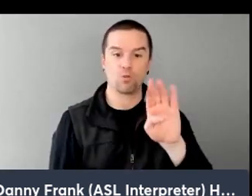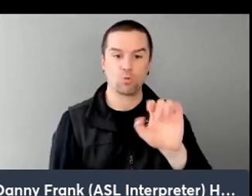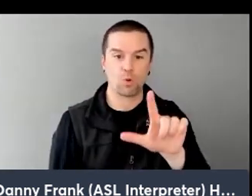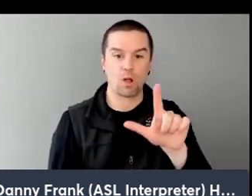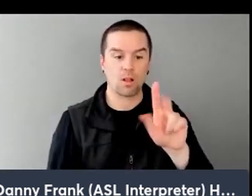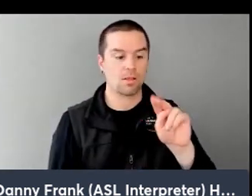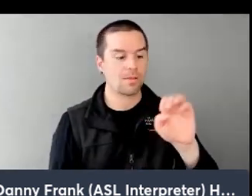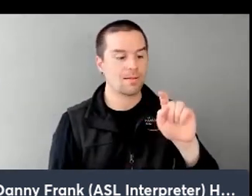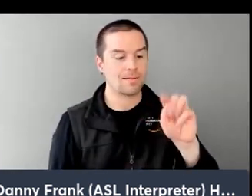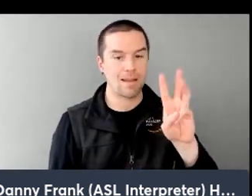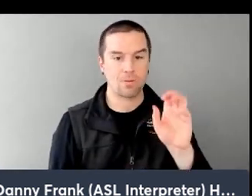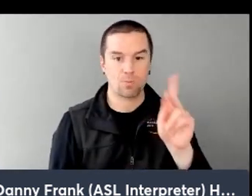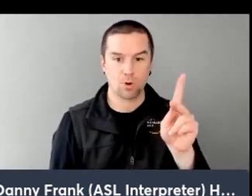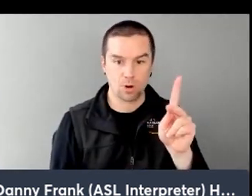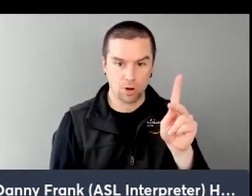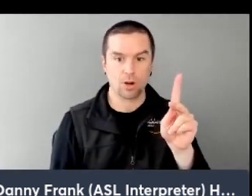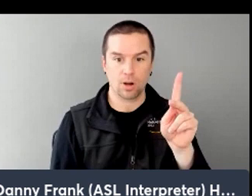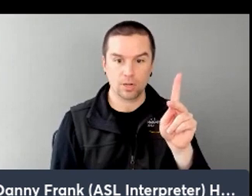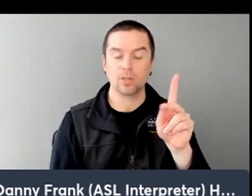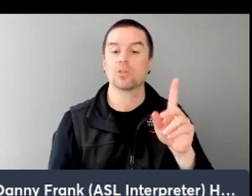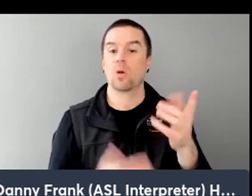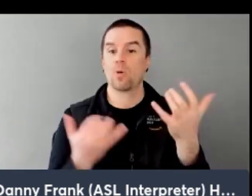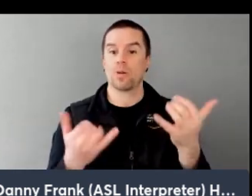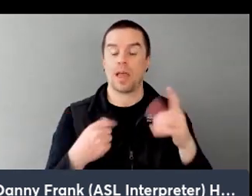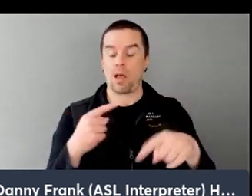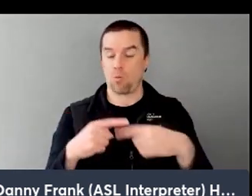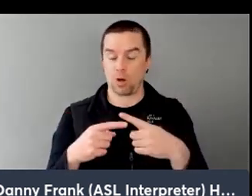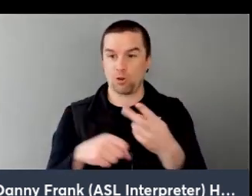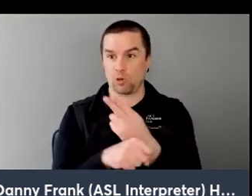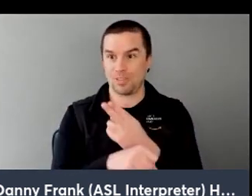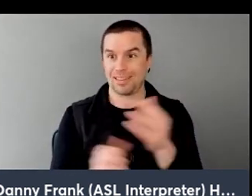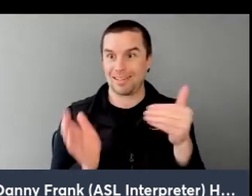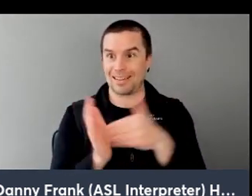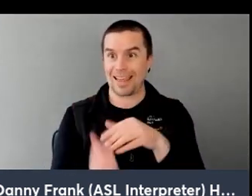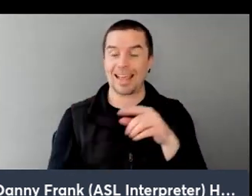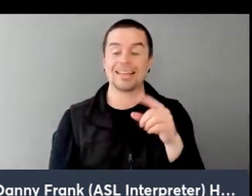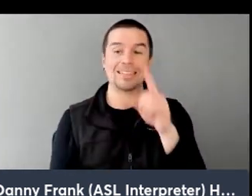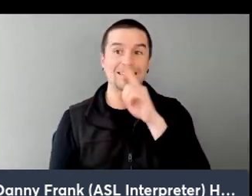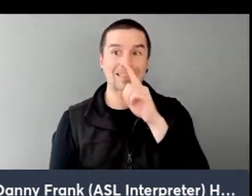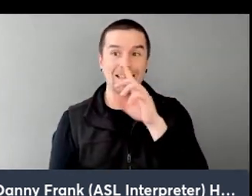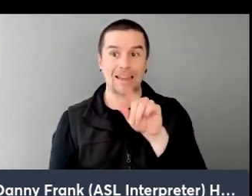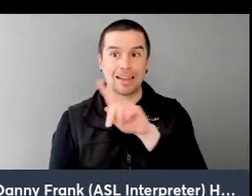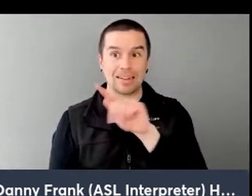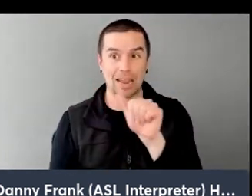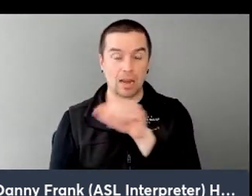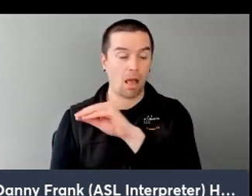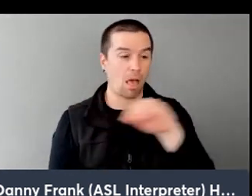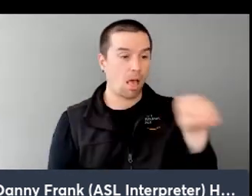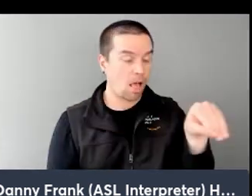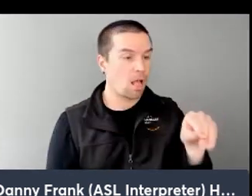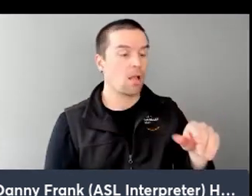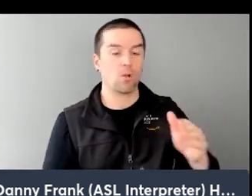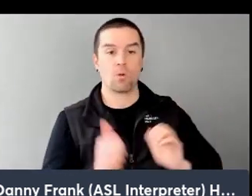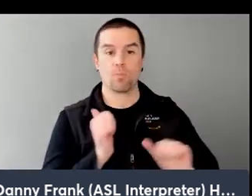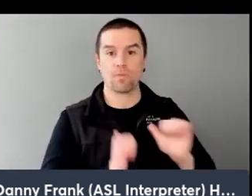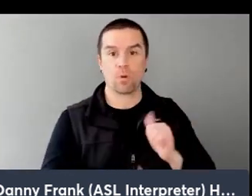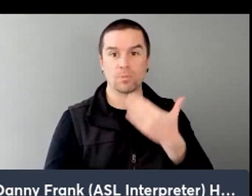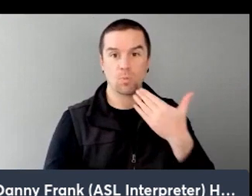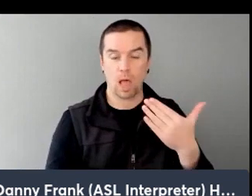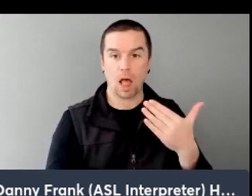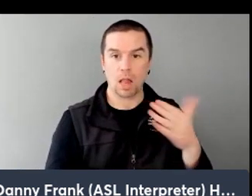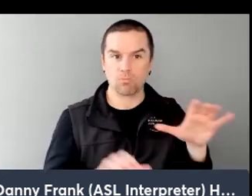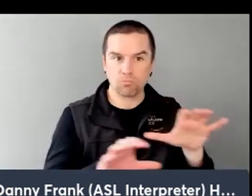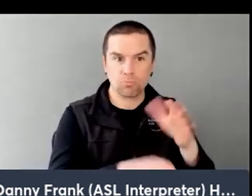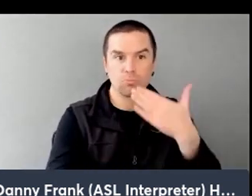synthetic data, it performs perfectly or like pretty well in the real world. I'm not saying it completely eliminates your need